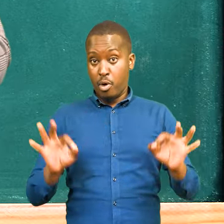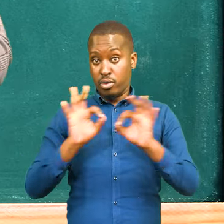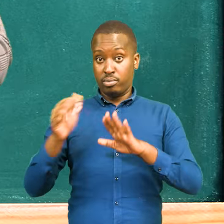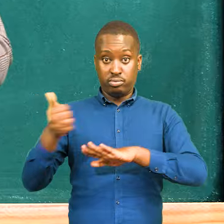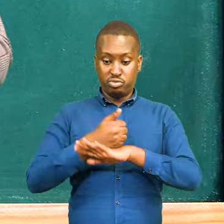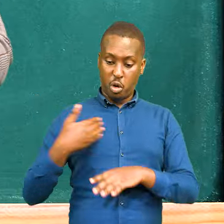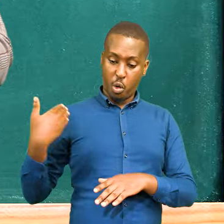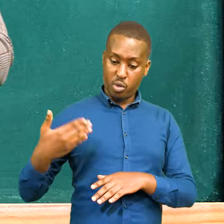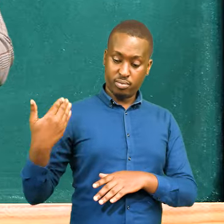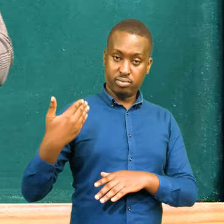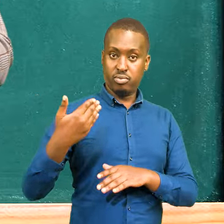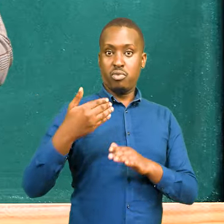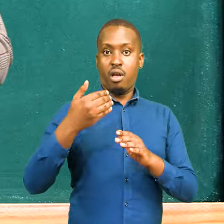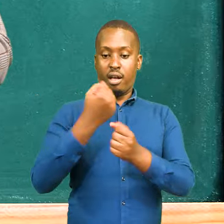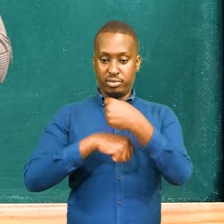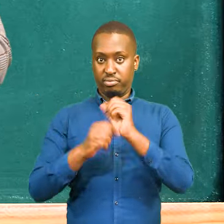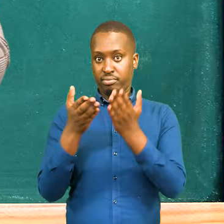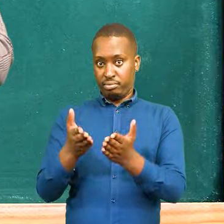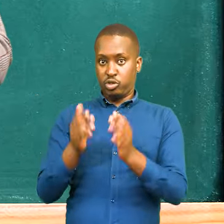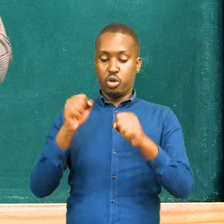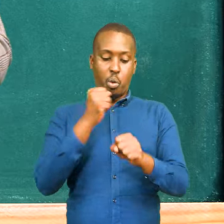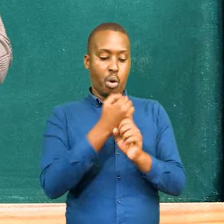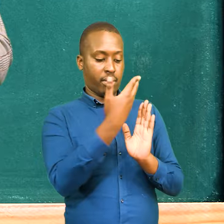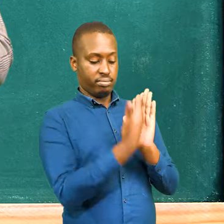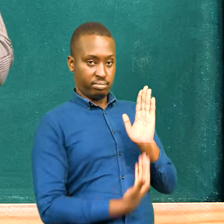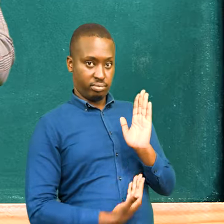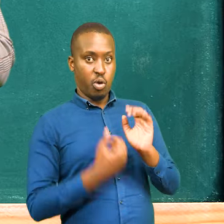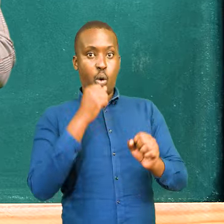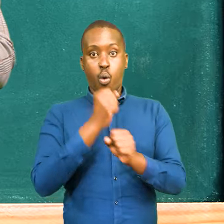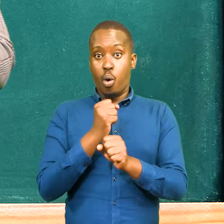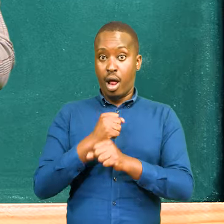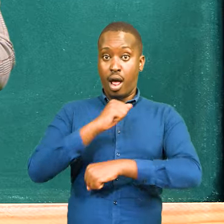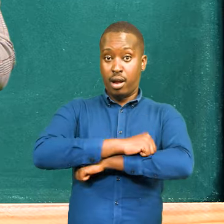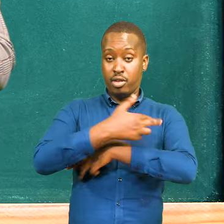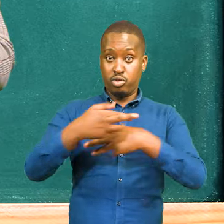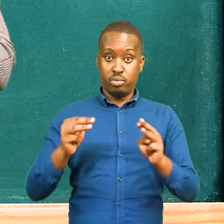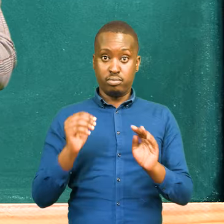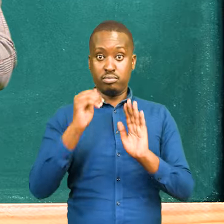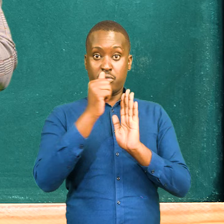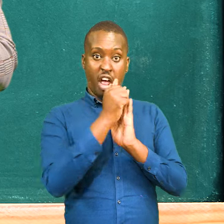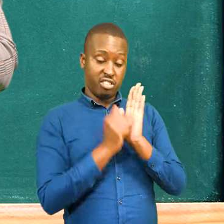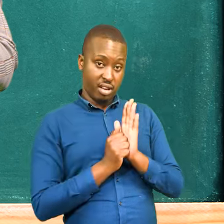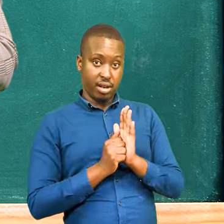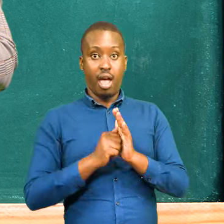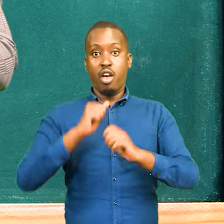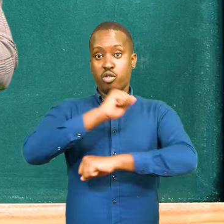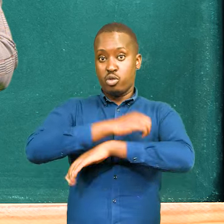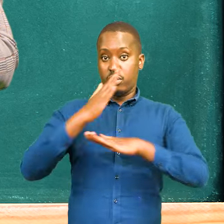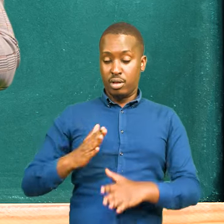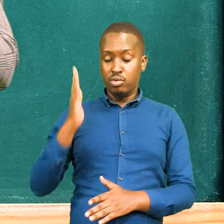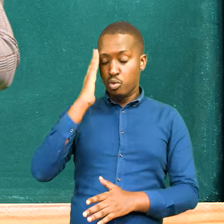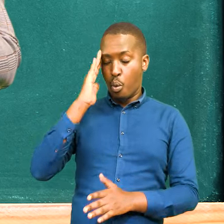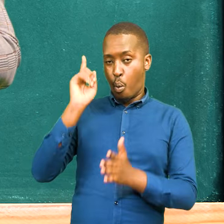to create consistent daily routines. You can do this by creating a class schedule so that students